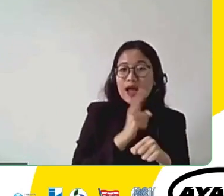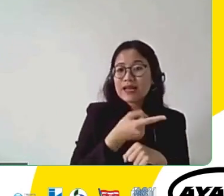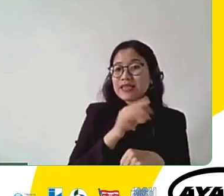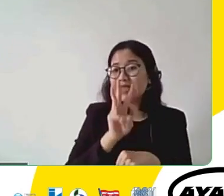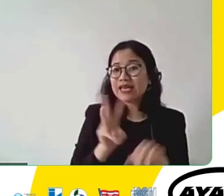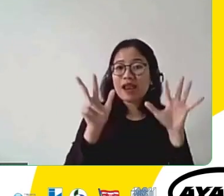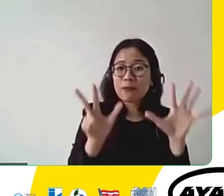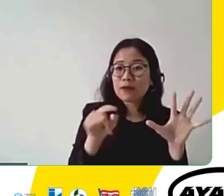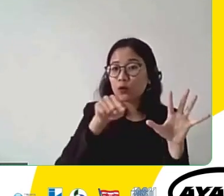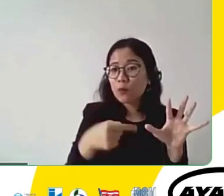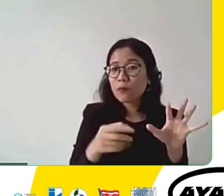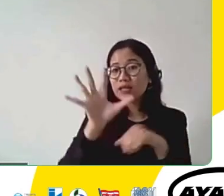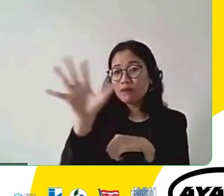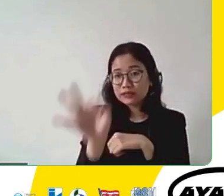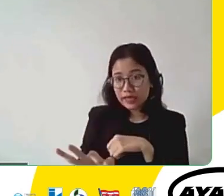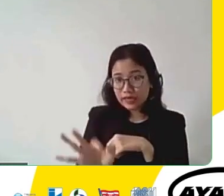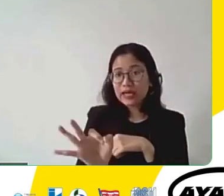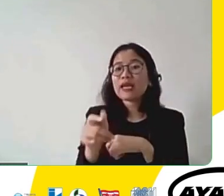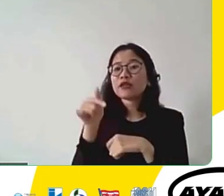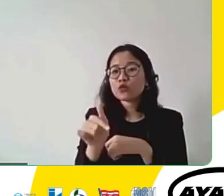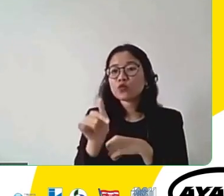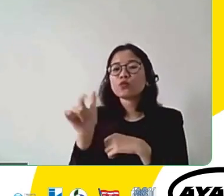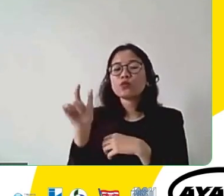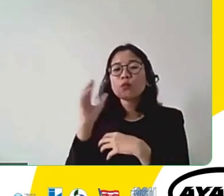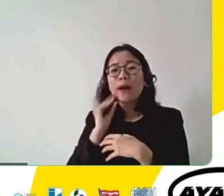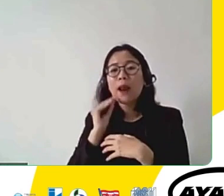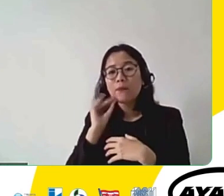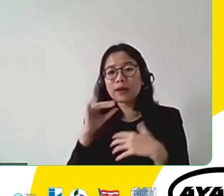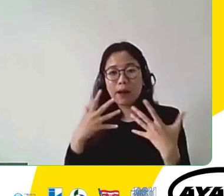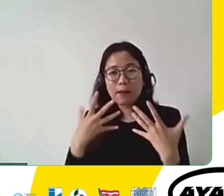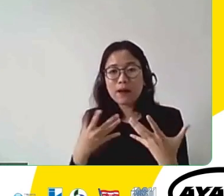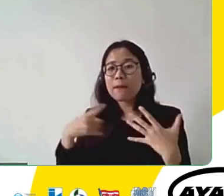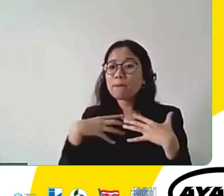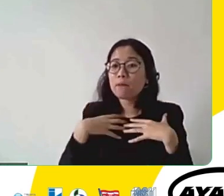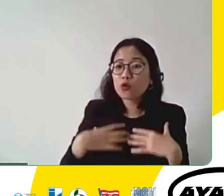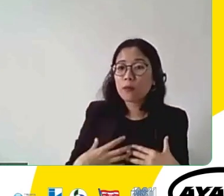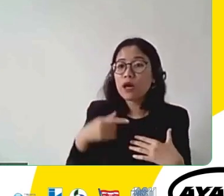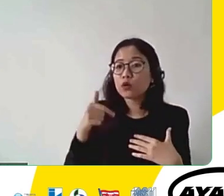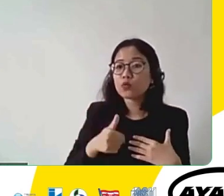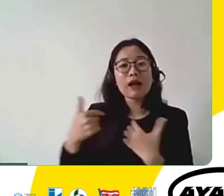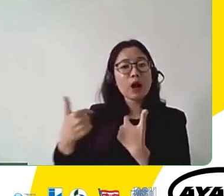compared to South Jakarta, we found also